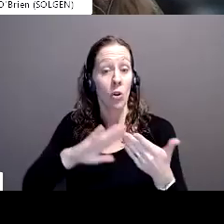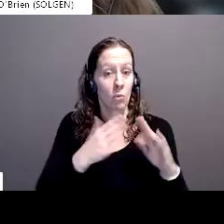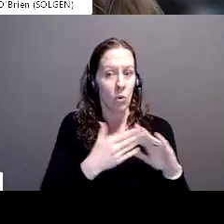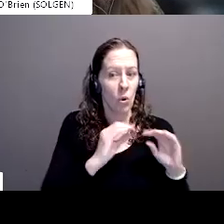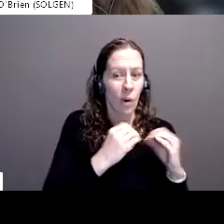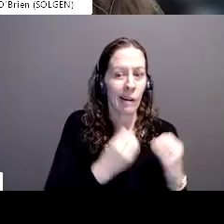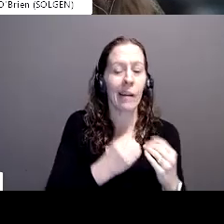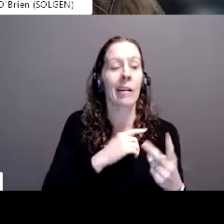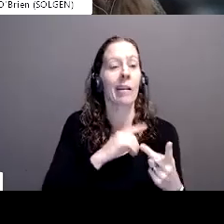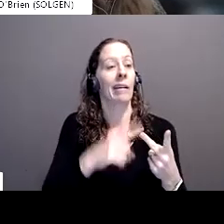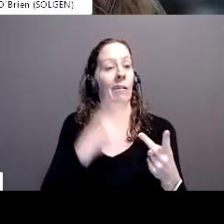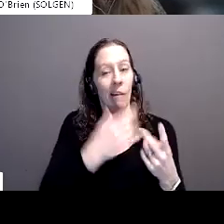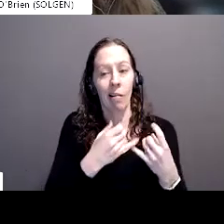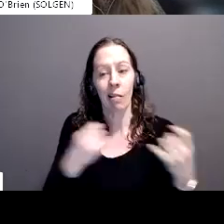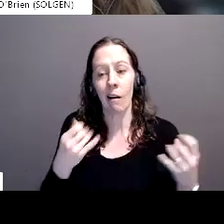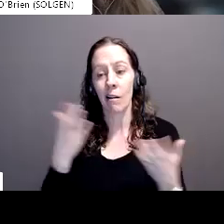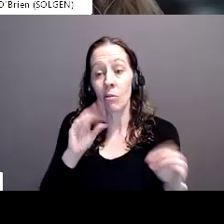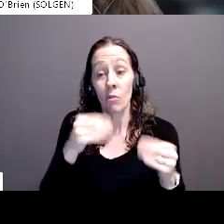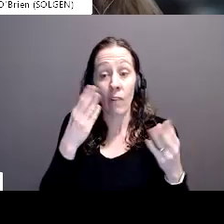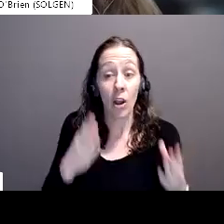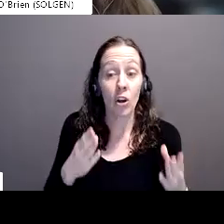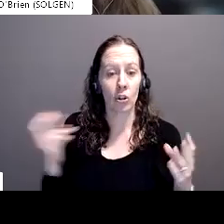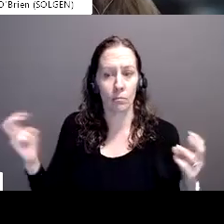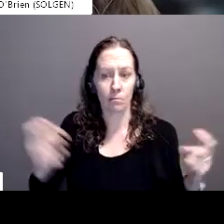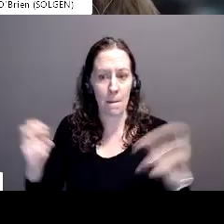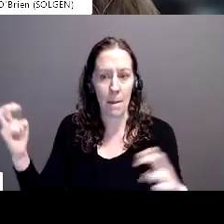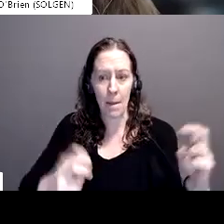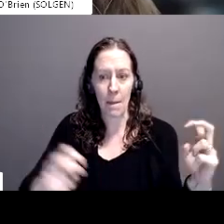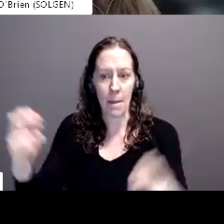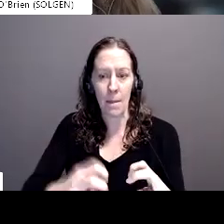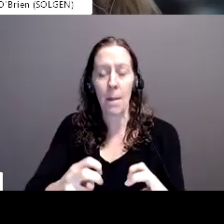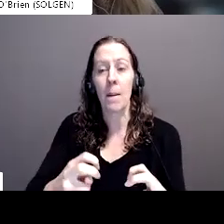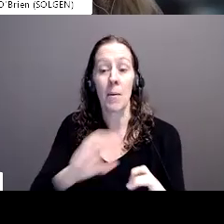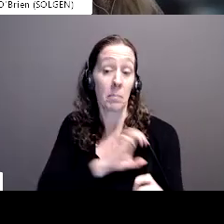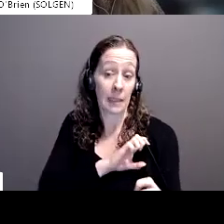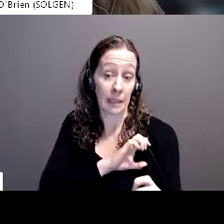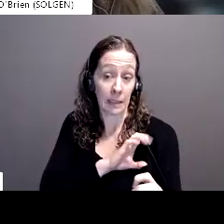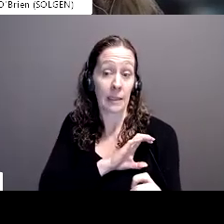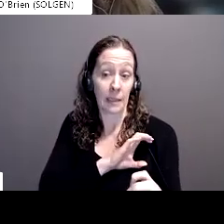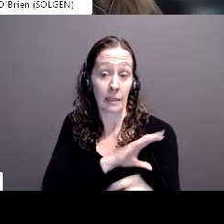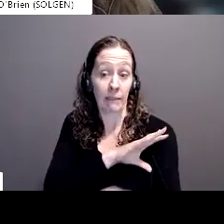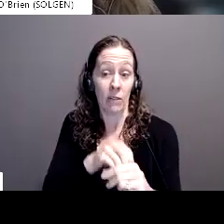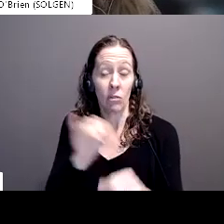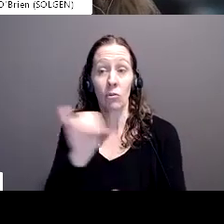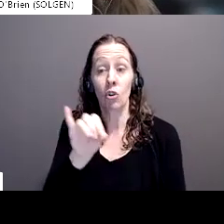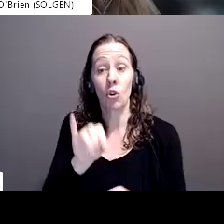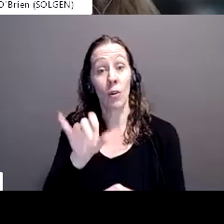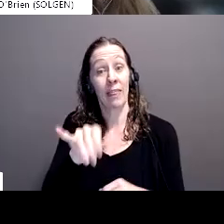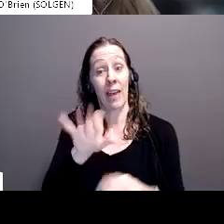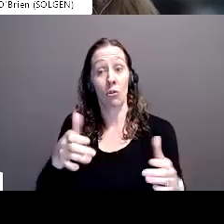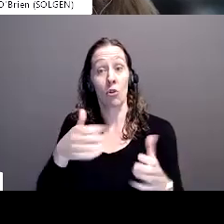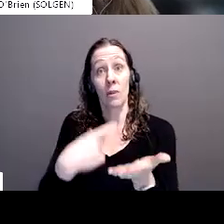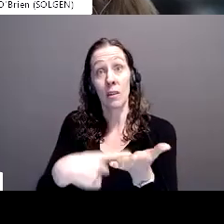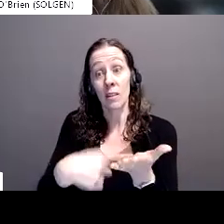organizations, frontline service providers, and police, where the group discusses